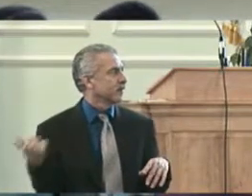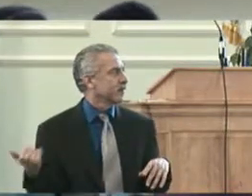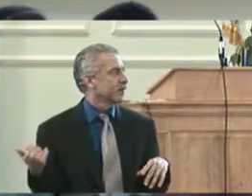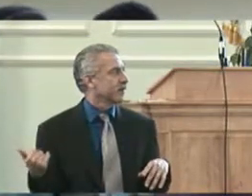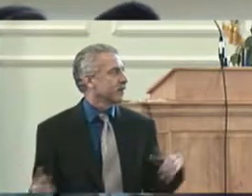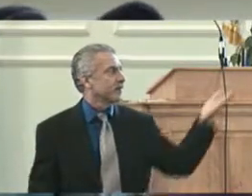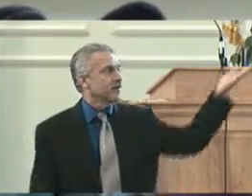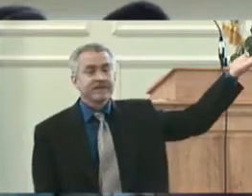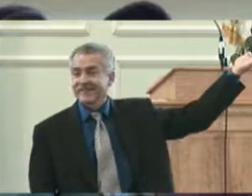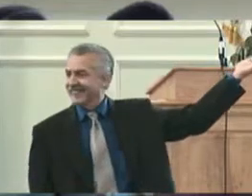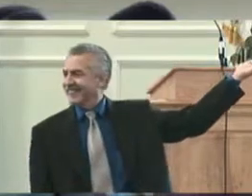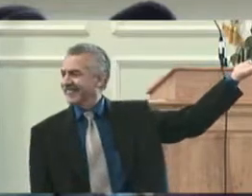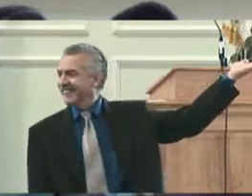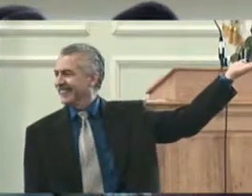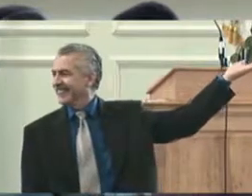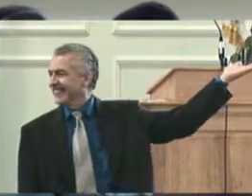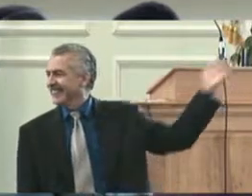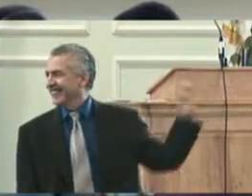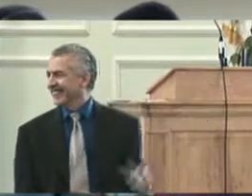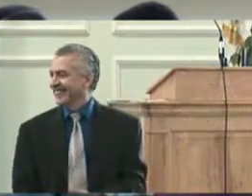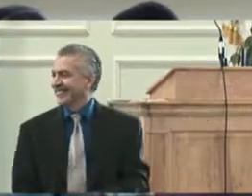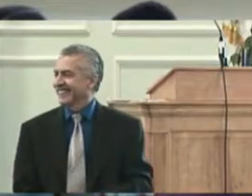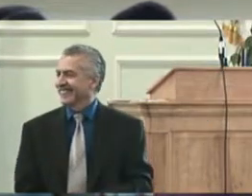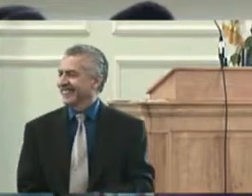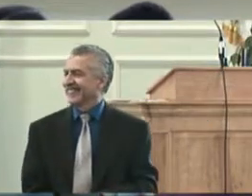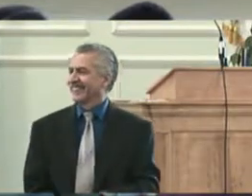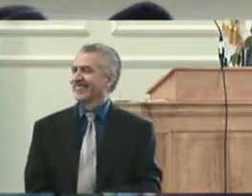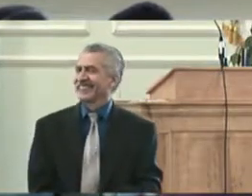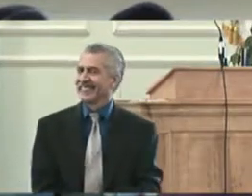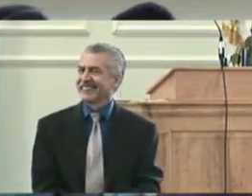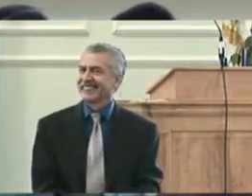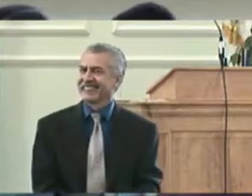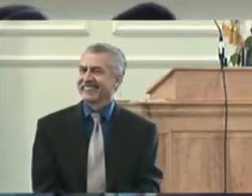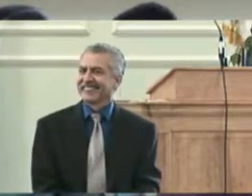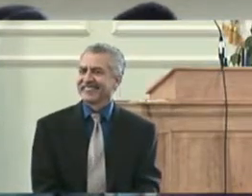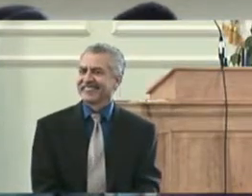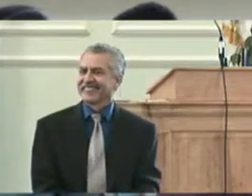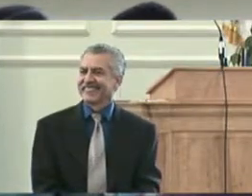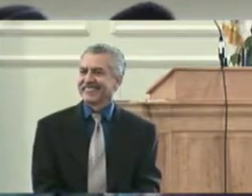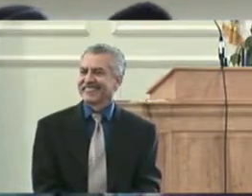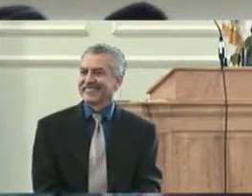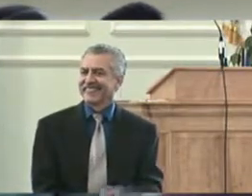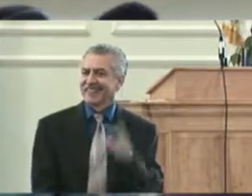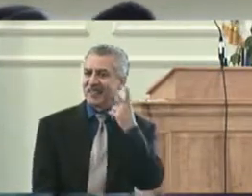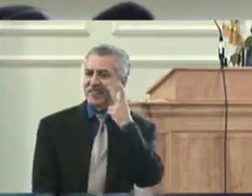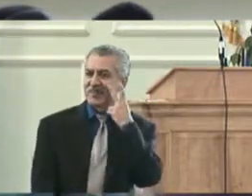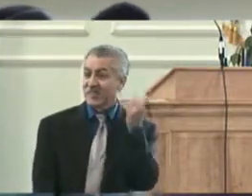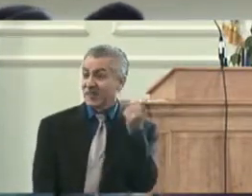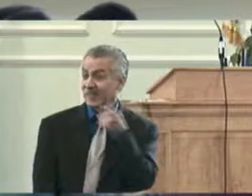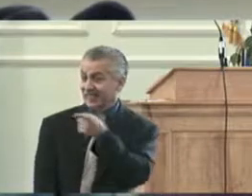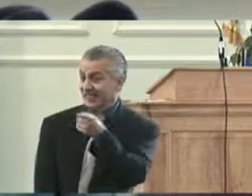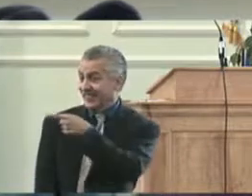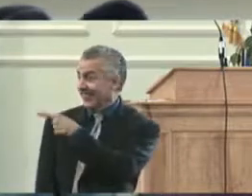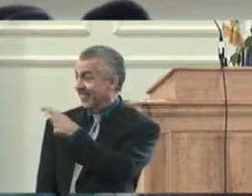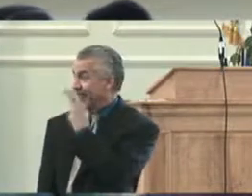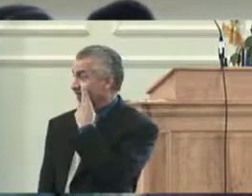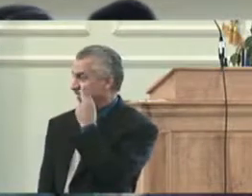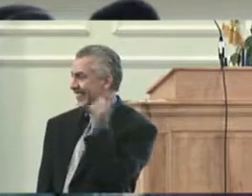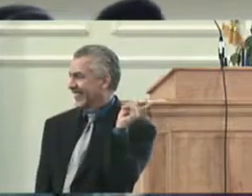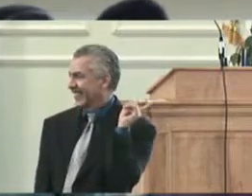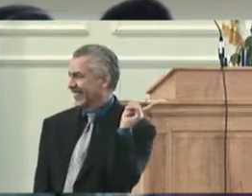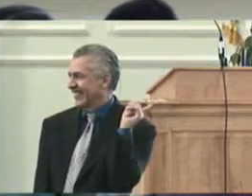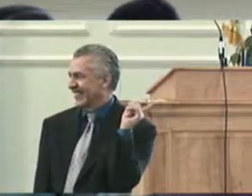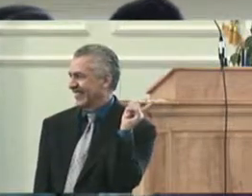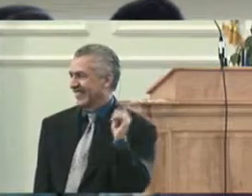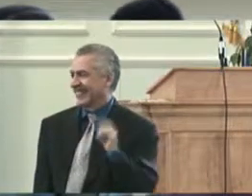Can we skip? There. Have you ever gotten one of those crayfish? Yes, yes. Some of them are really, really